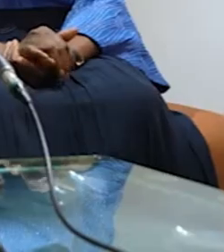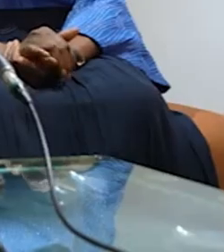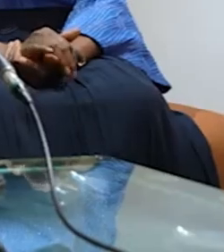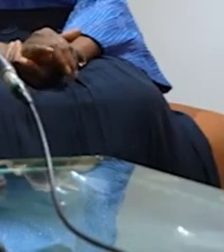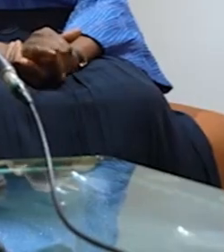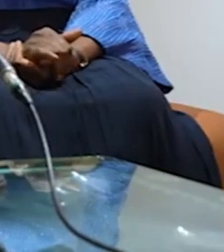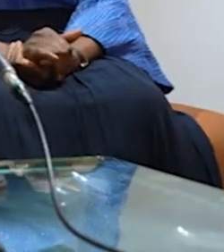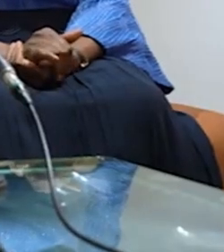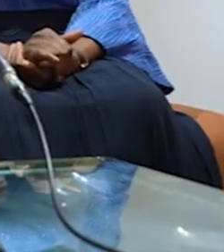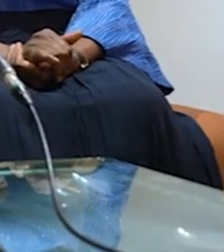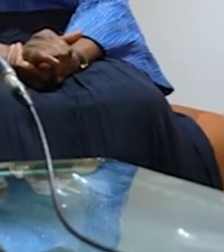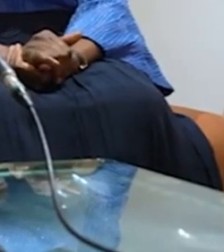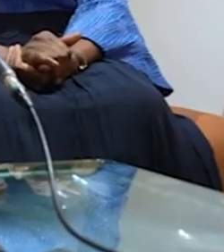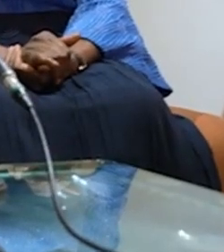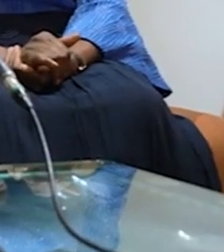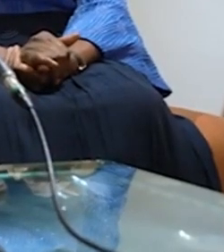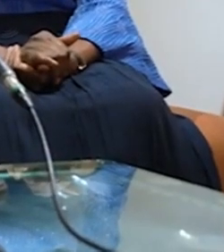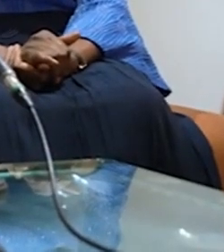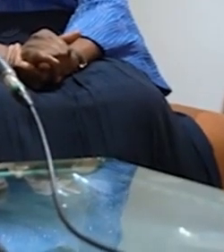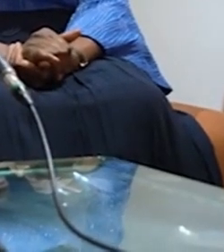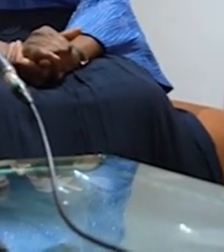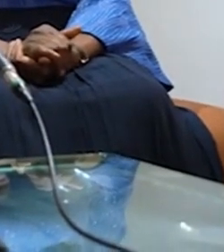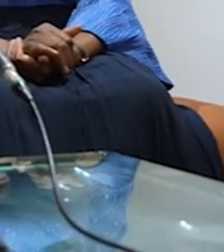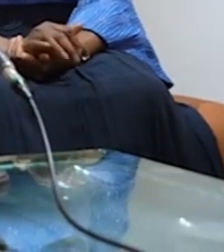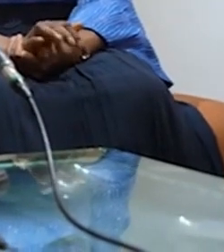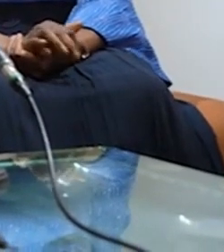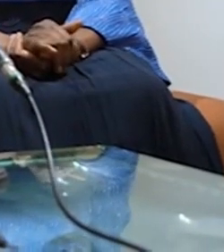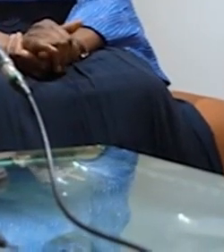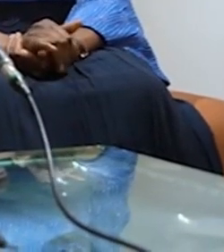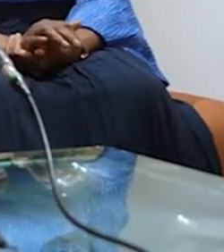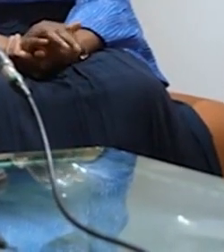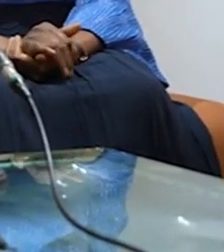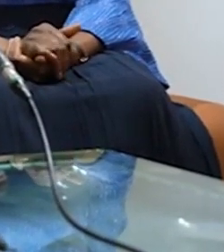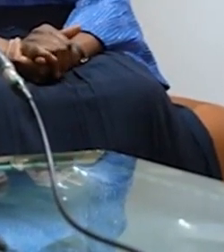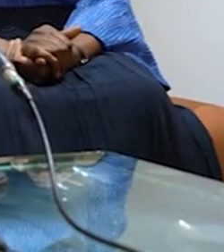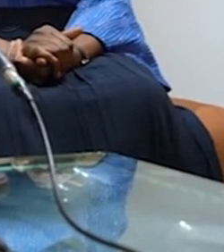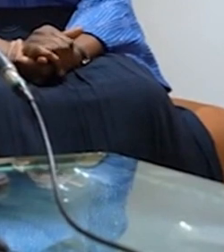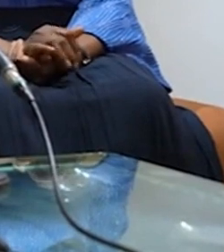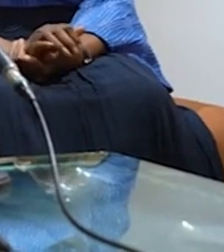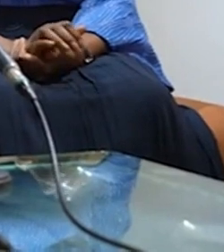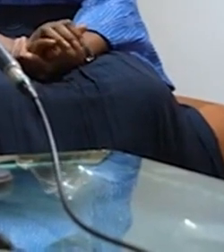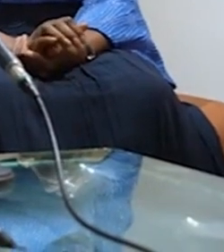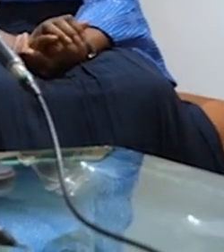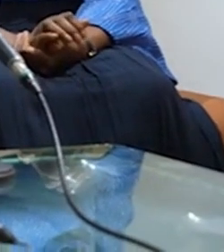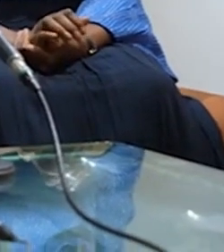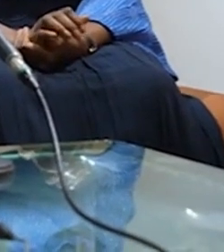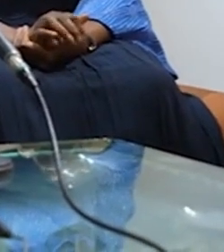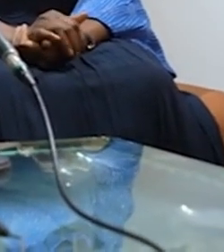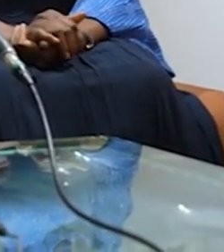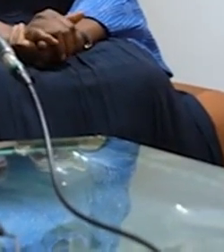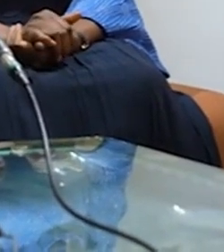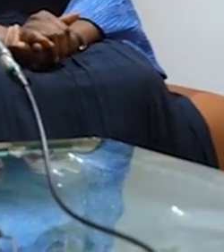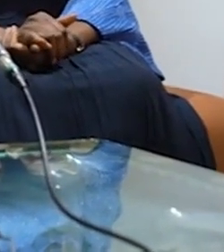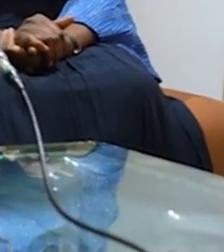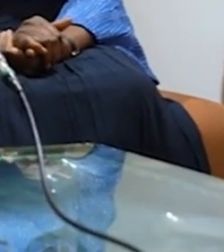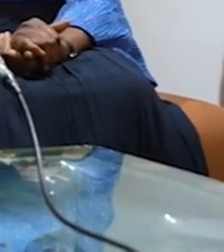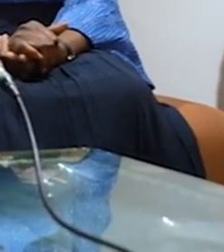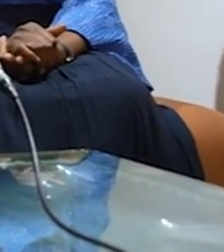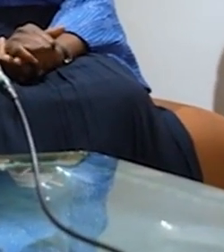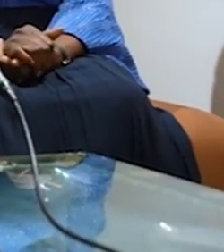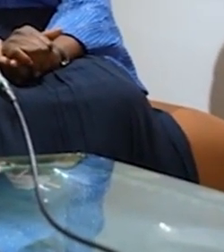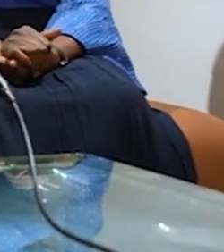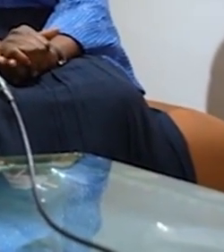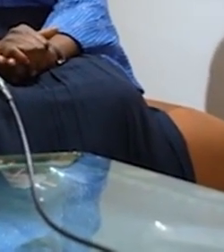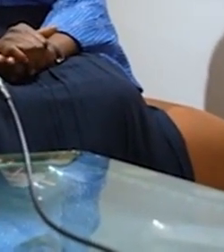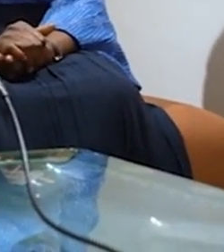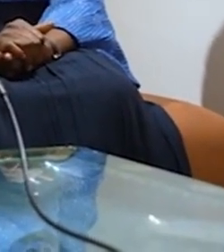laid upon him. And there are people, they don't want to hear about repentance. Heal me, heal me, heal